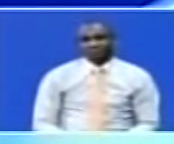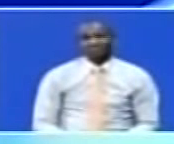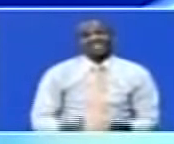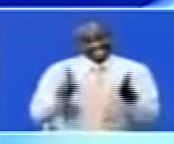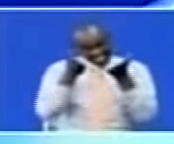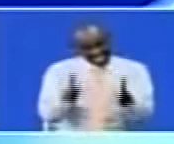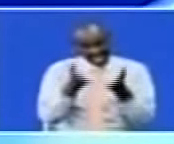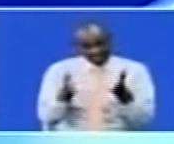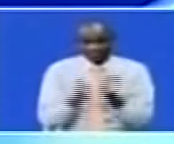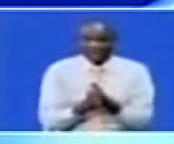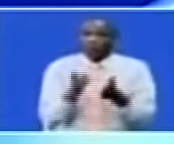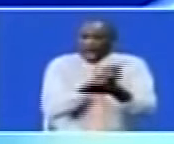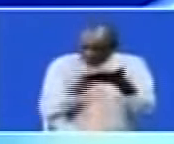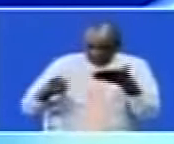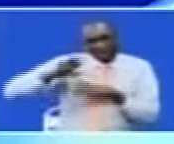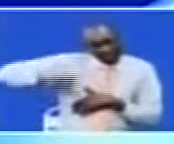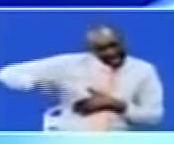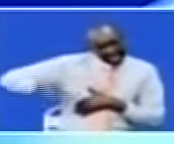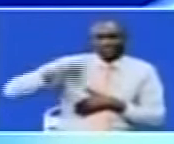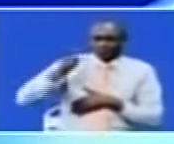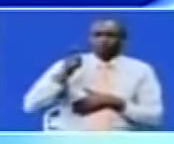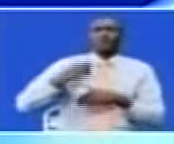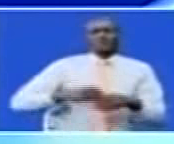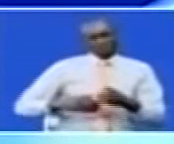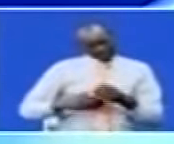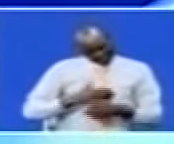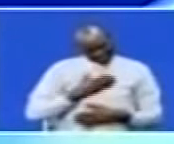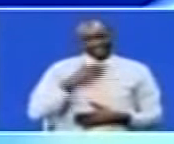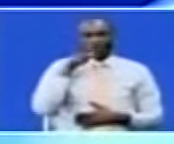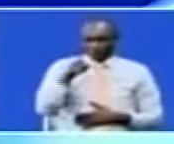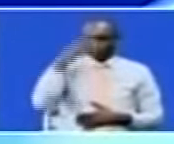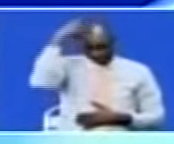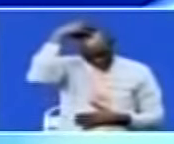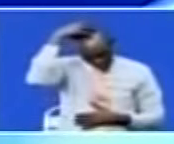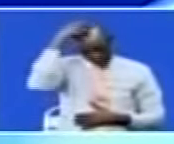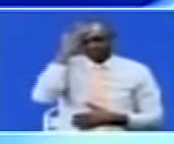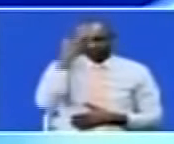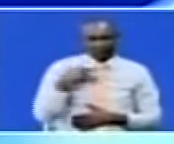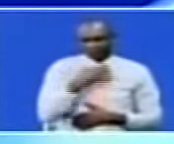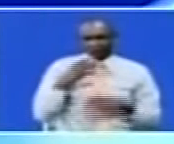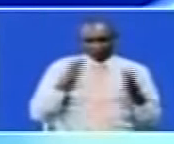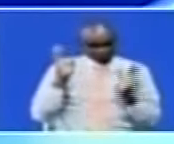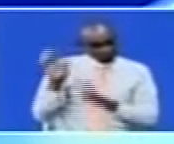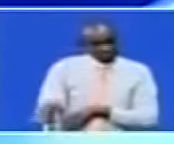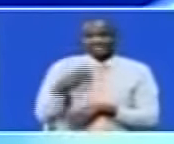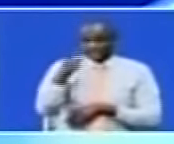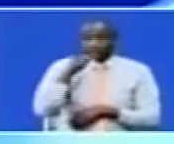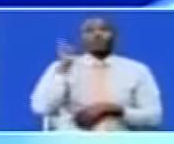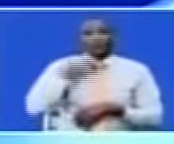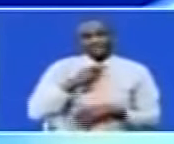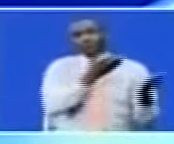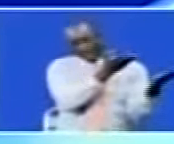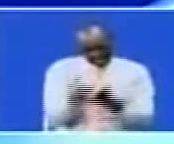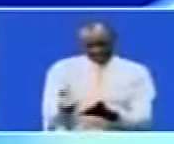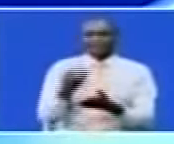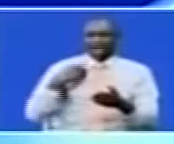It is now less than a week before the historic visit by Pope Francis to Kenya, and preparations to welcome the Pontiff are in top